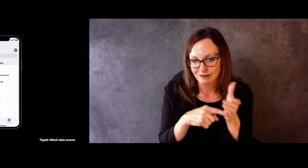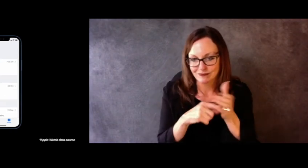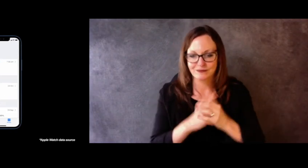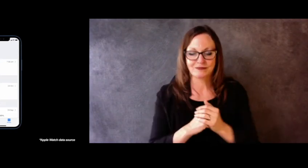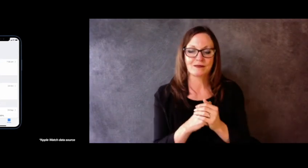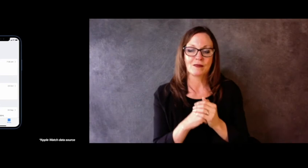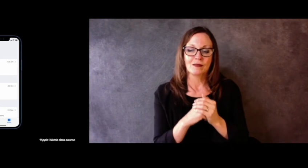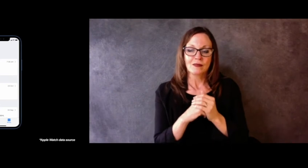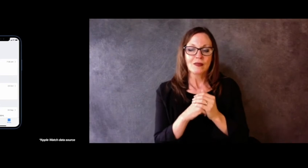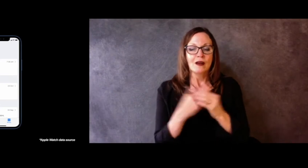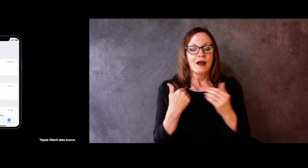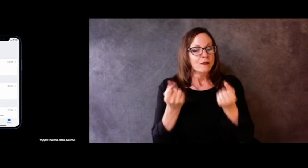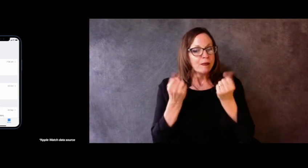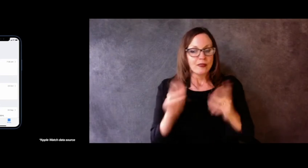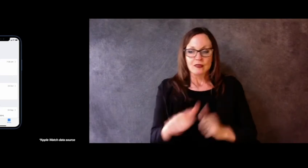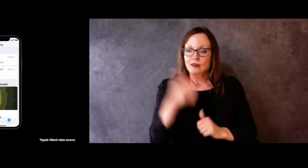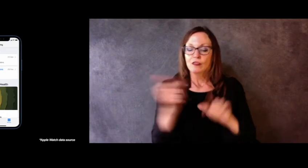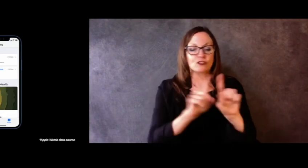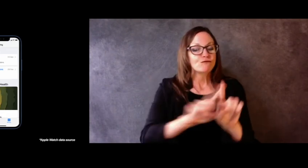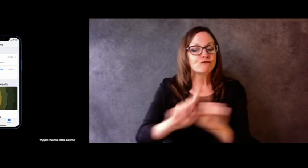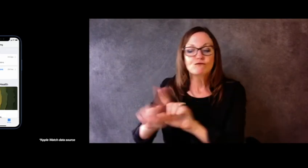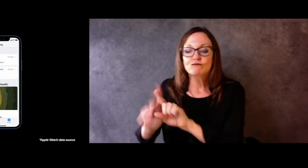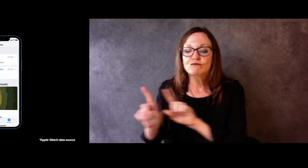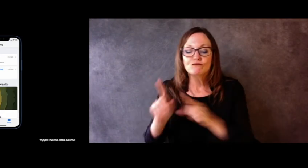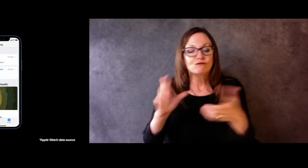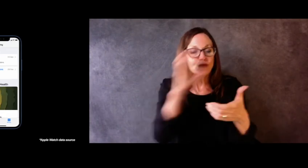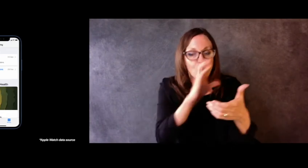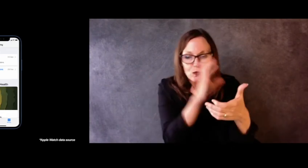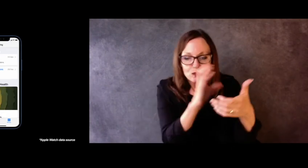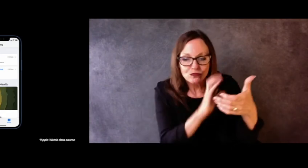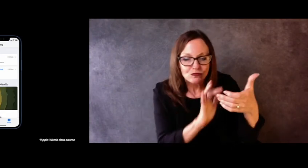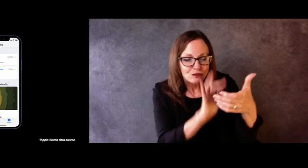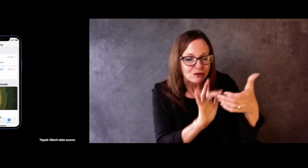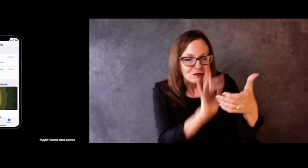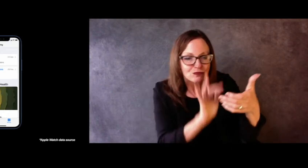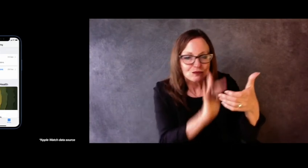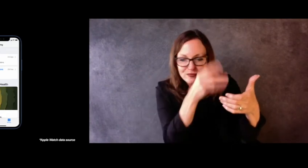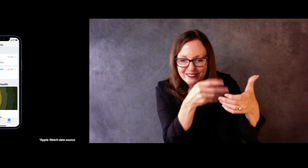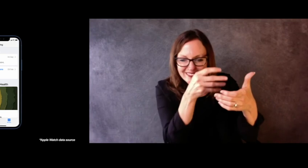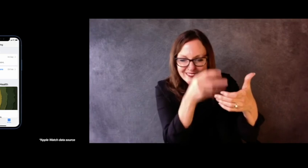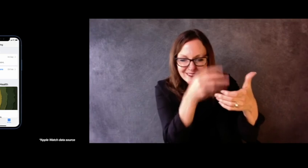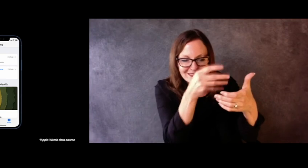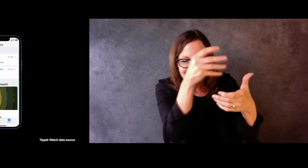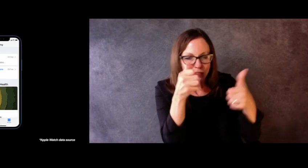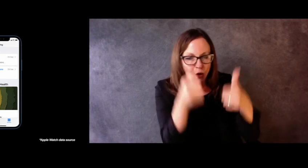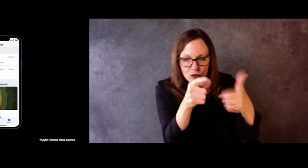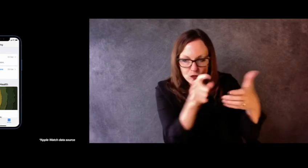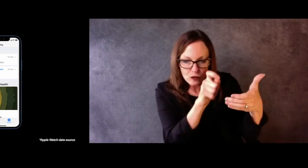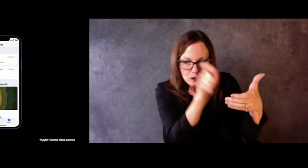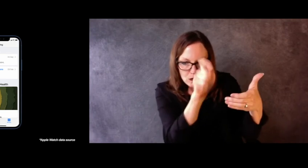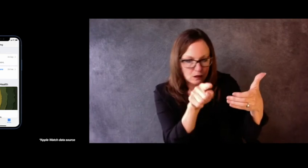categories. Tap into the Hearing section and scroll down to see all the setting options: environmental sound